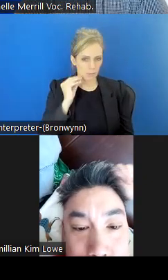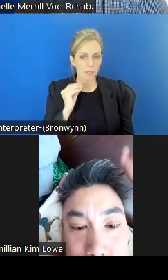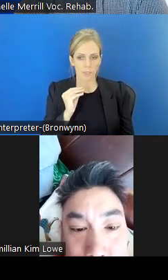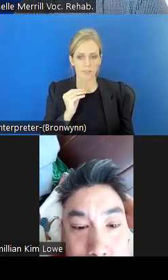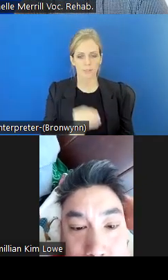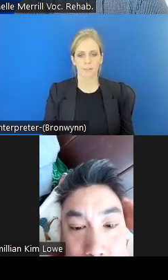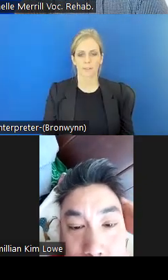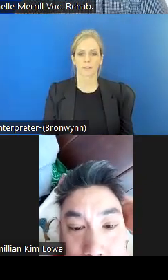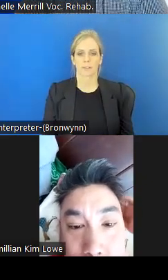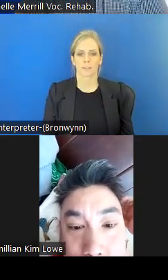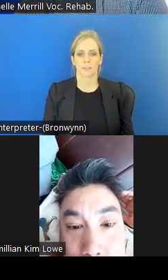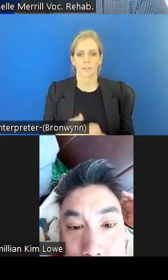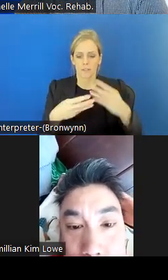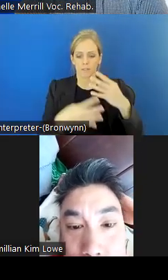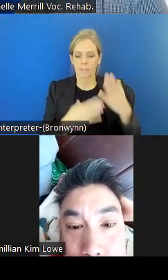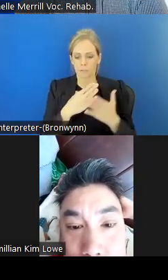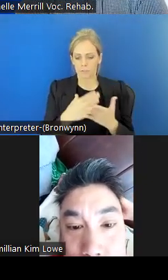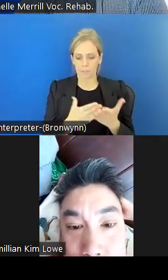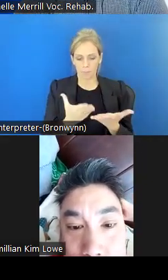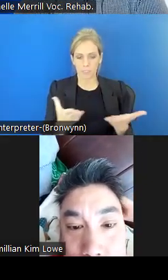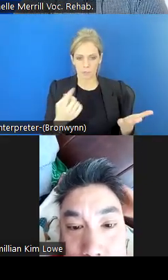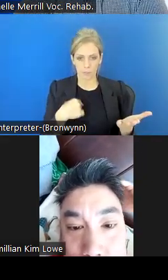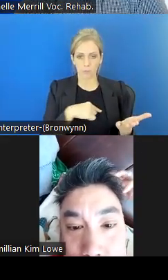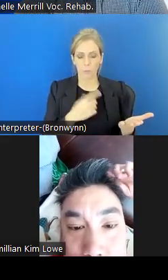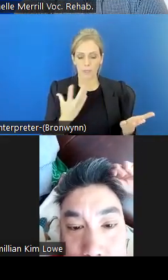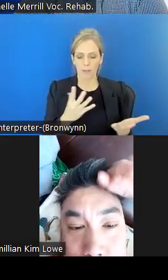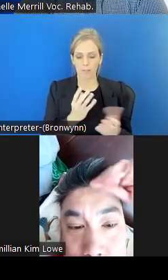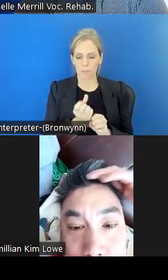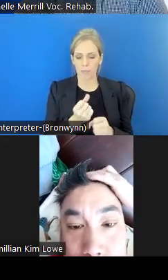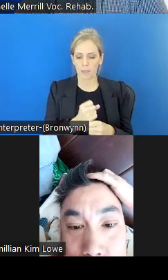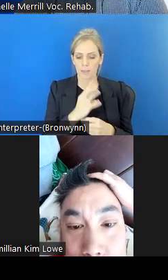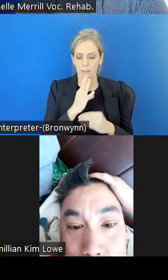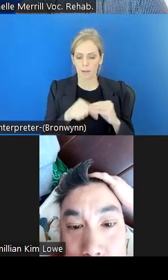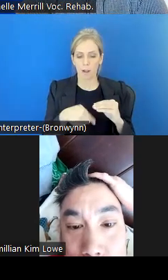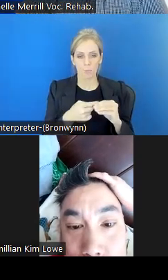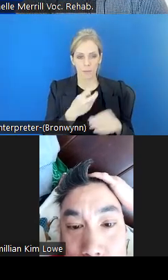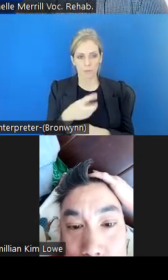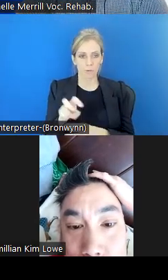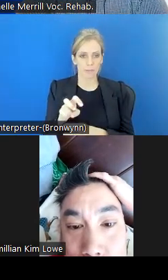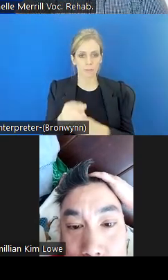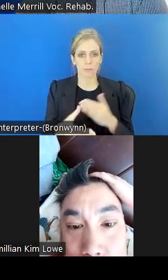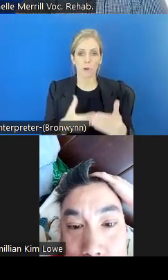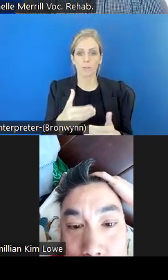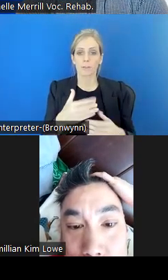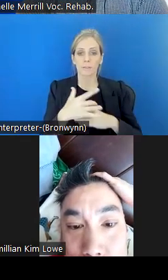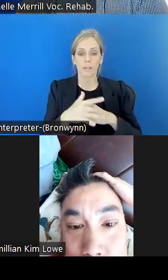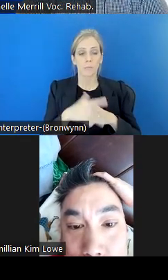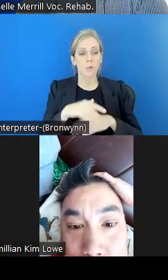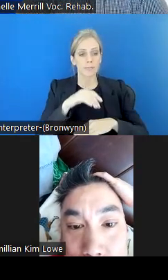And these are some materials we've created that talk about the transition process, available in English and Spanish.